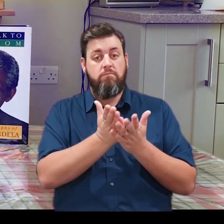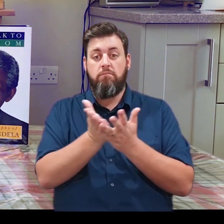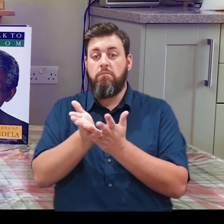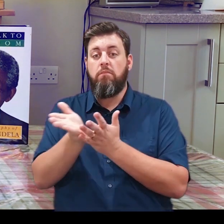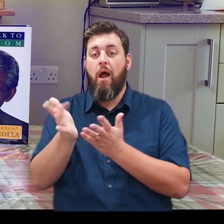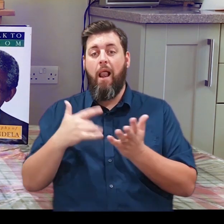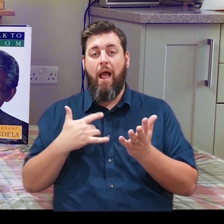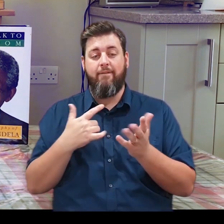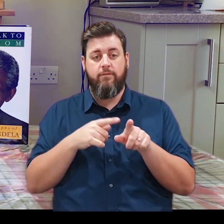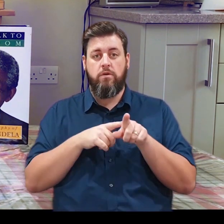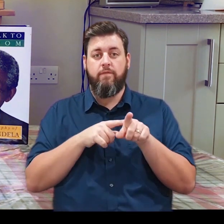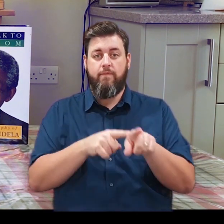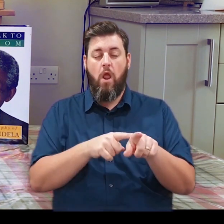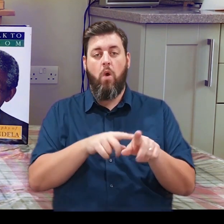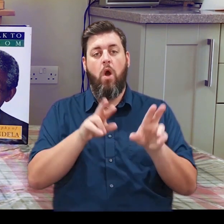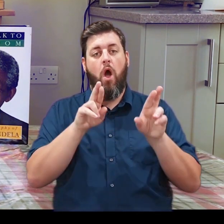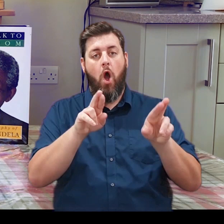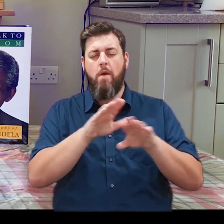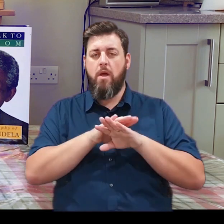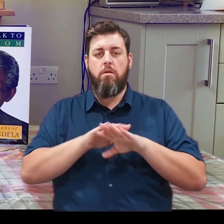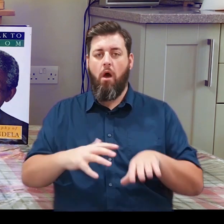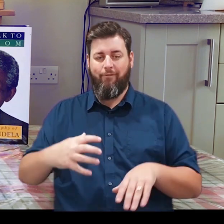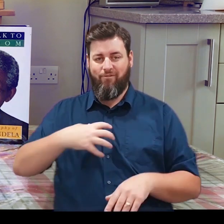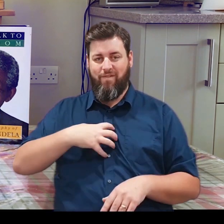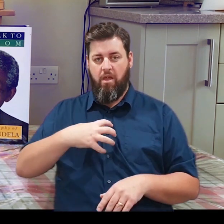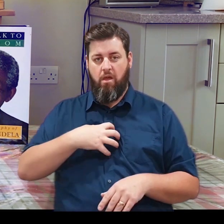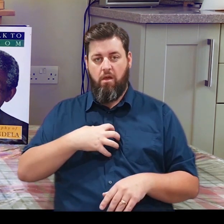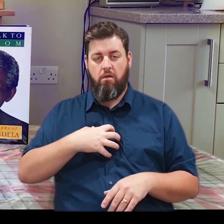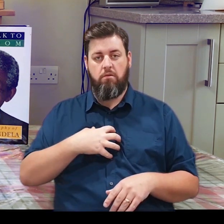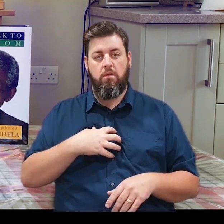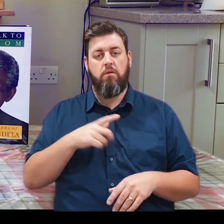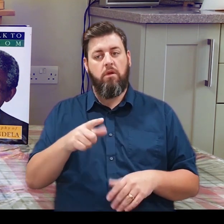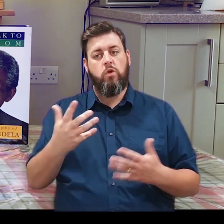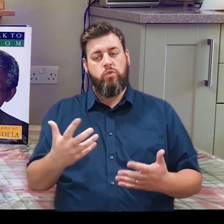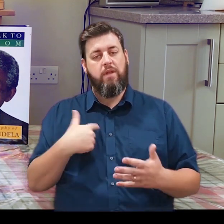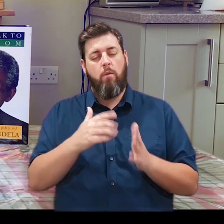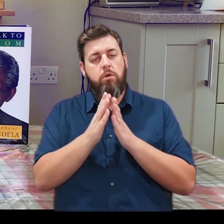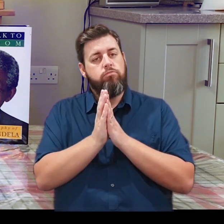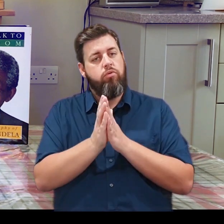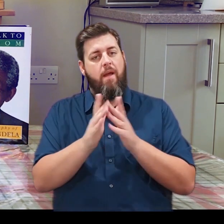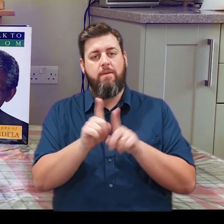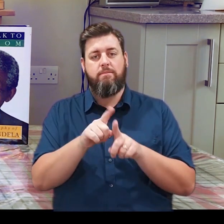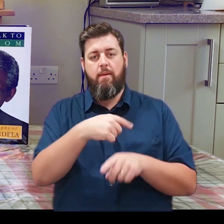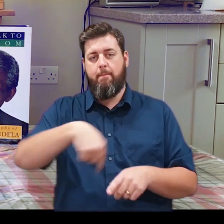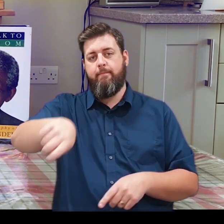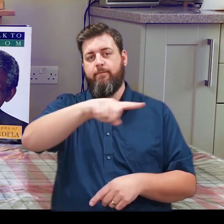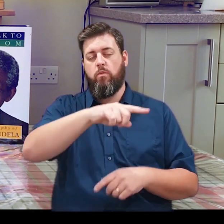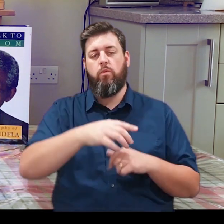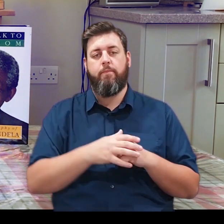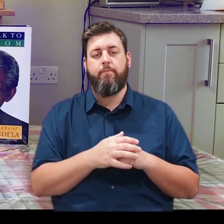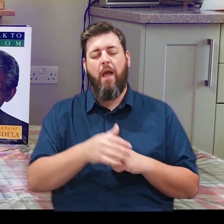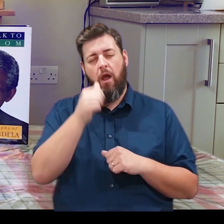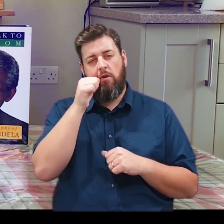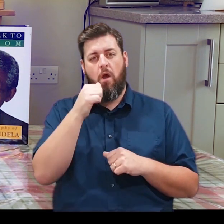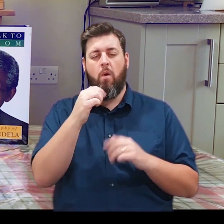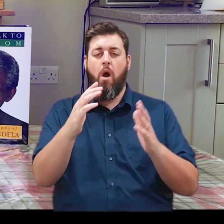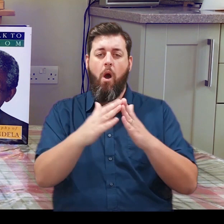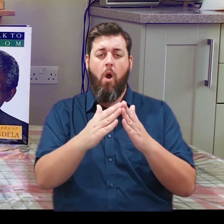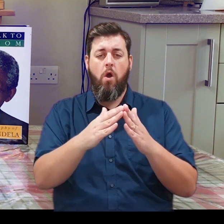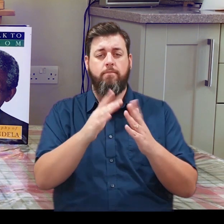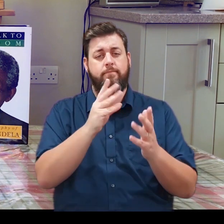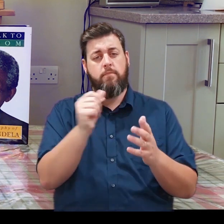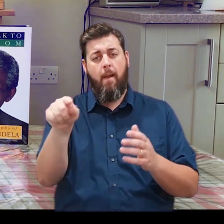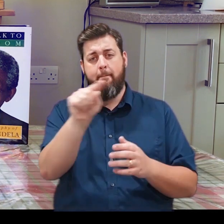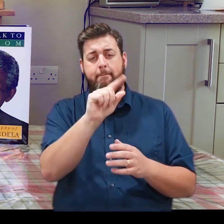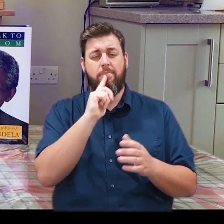not your fears. That would be my prayer for you today. Many of you will be going through really tough times at home. Many of you